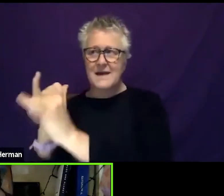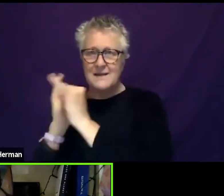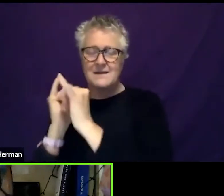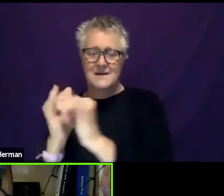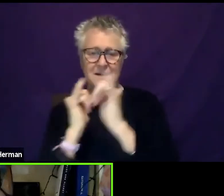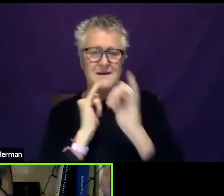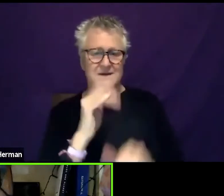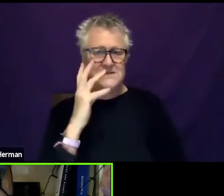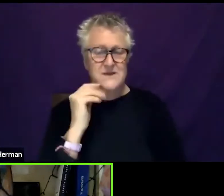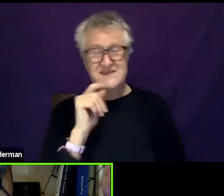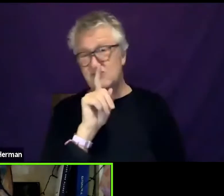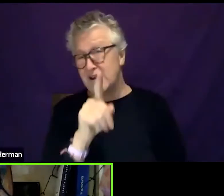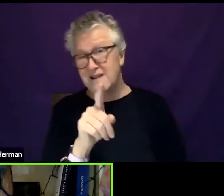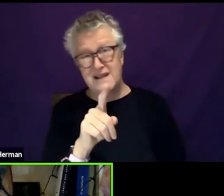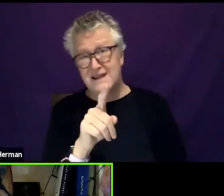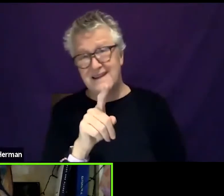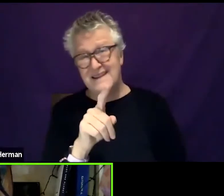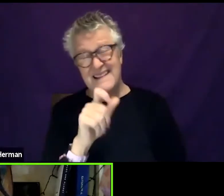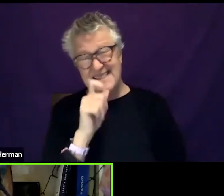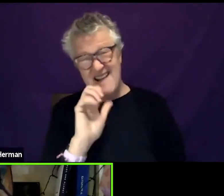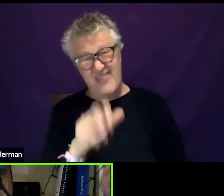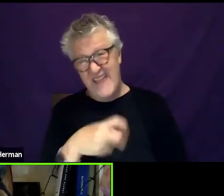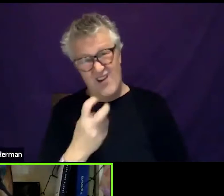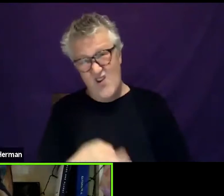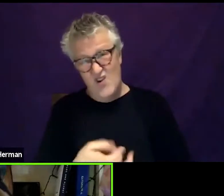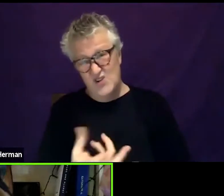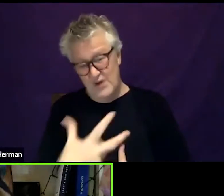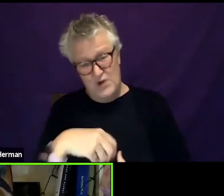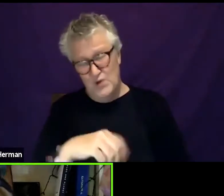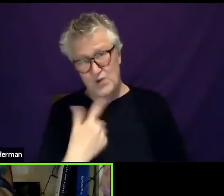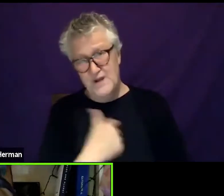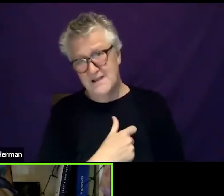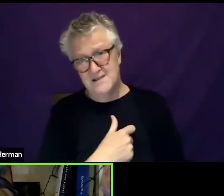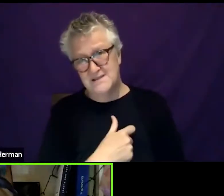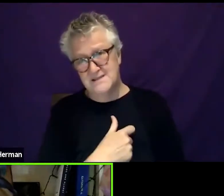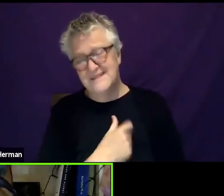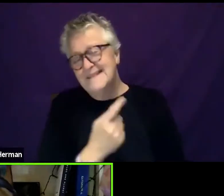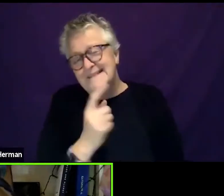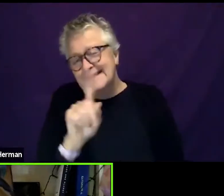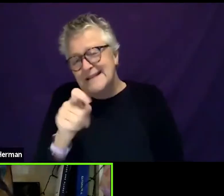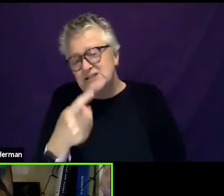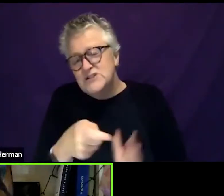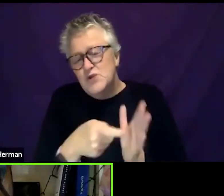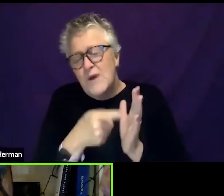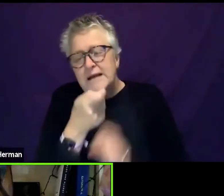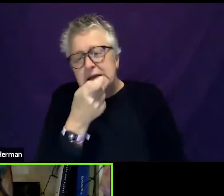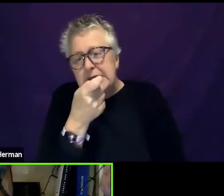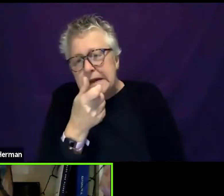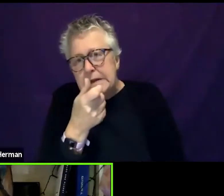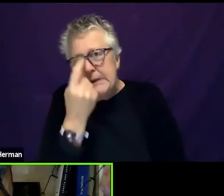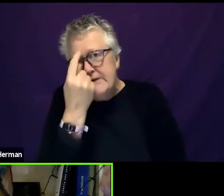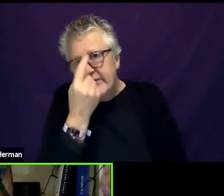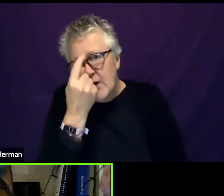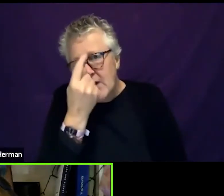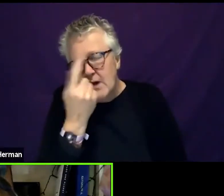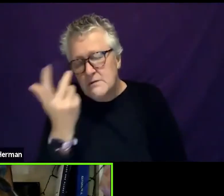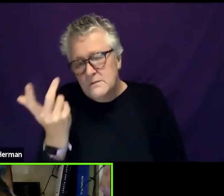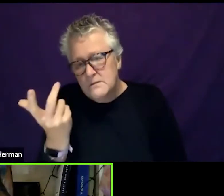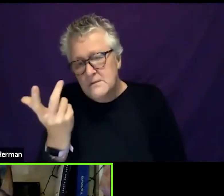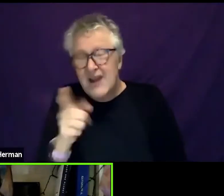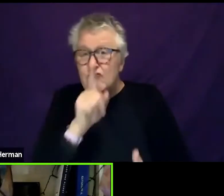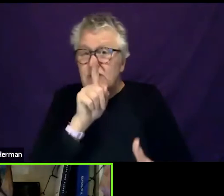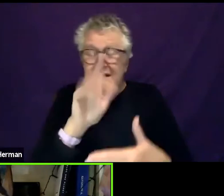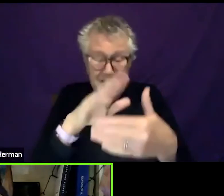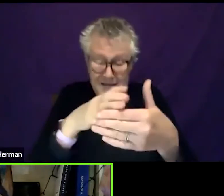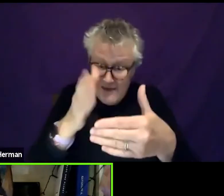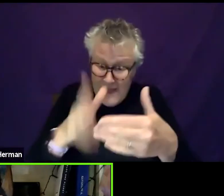not that hard to include us. It just takes a bit of thought. And at the end of the day, we all just want to